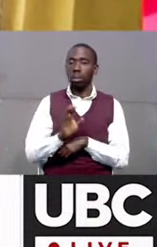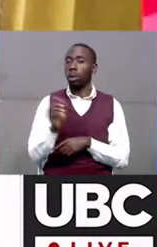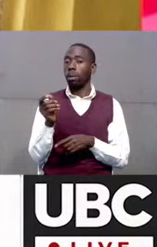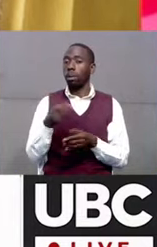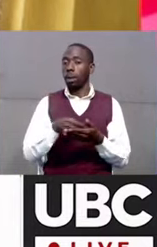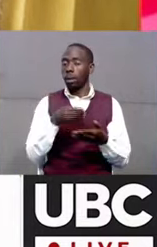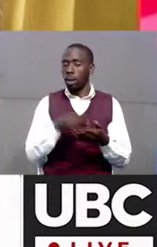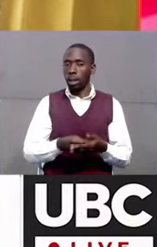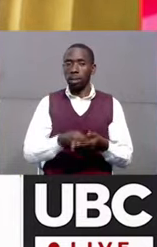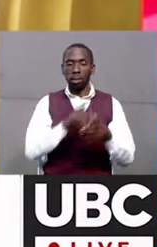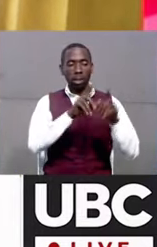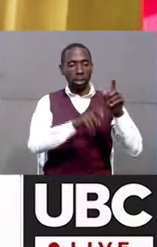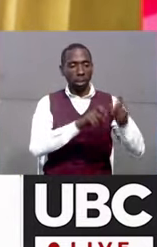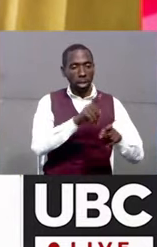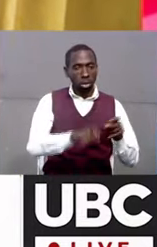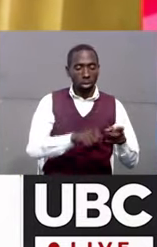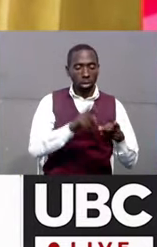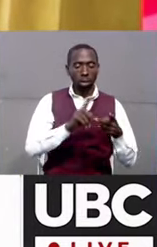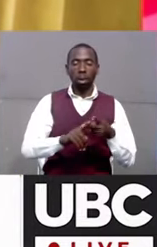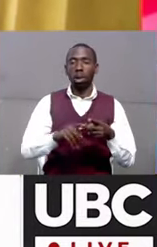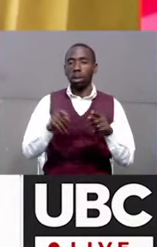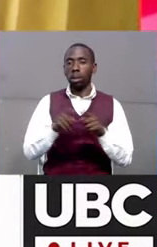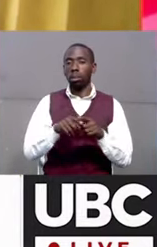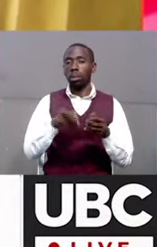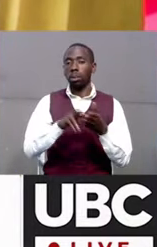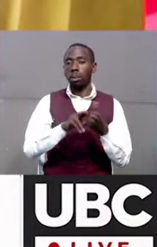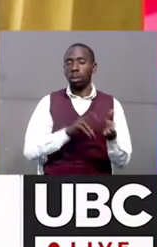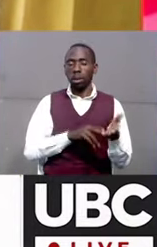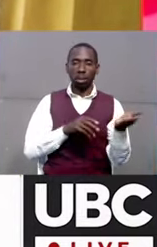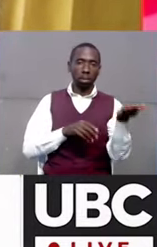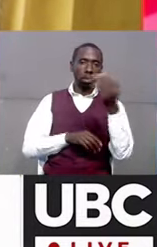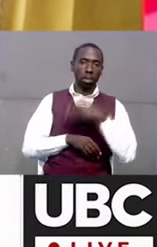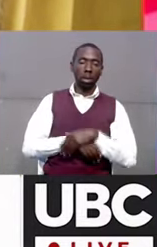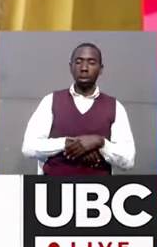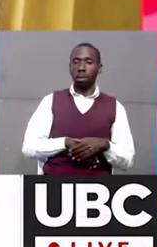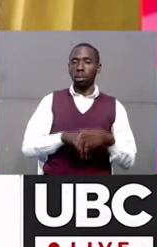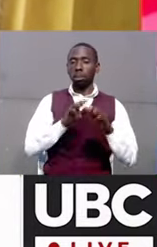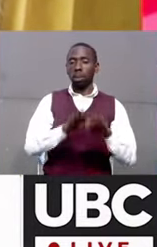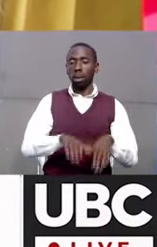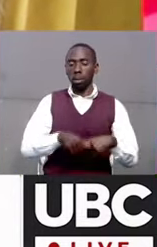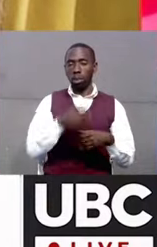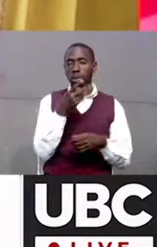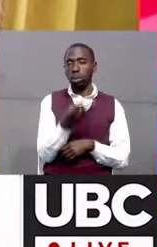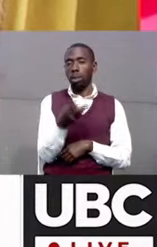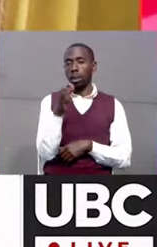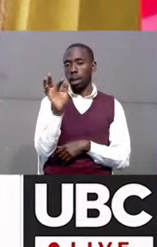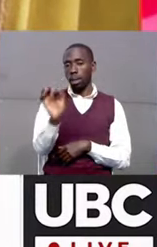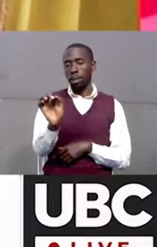for examination and report back to the House on 28th.